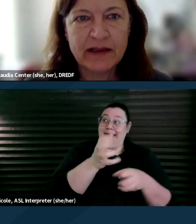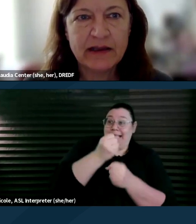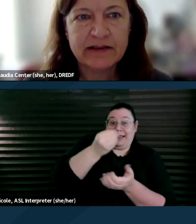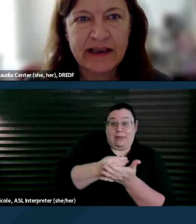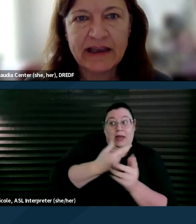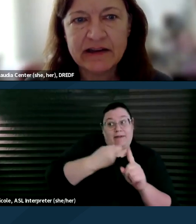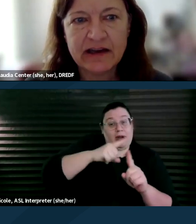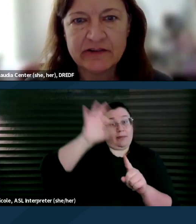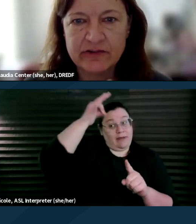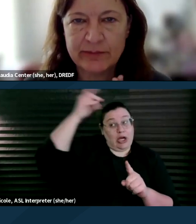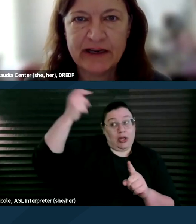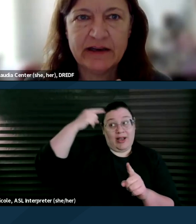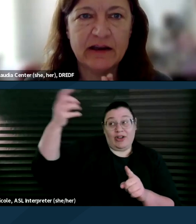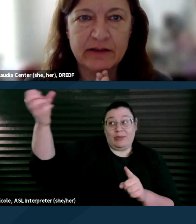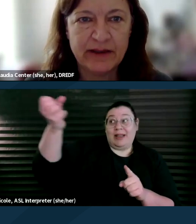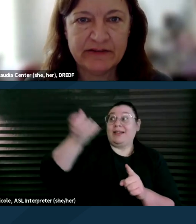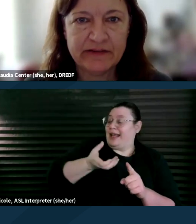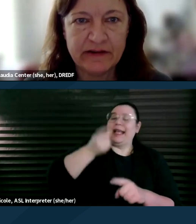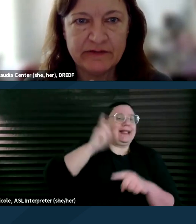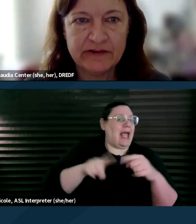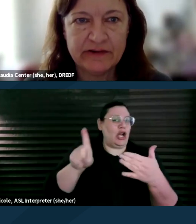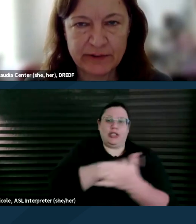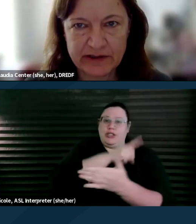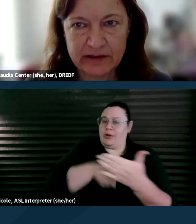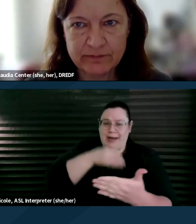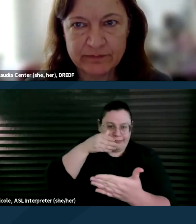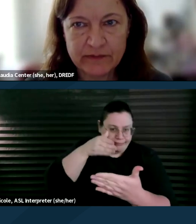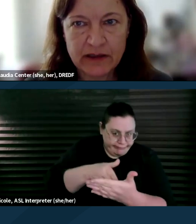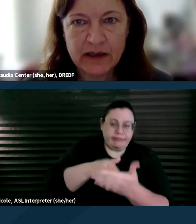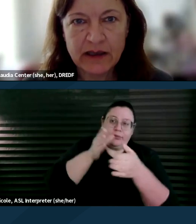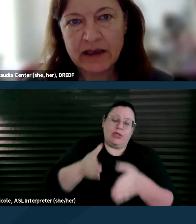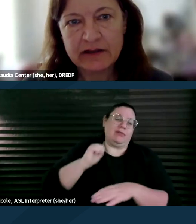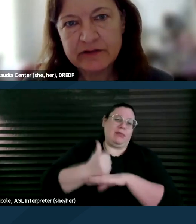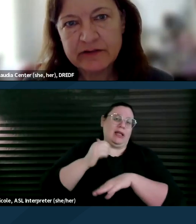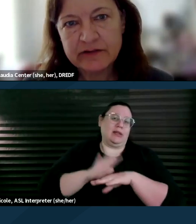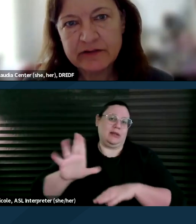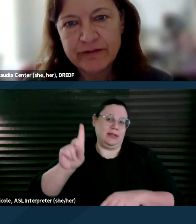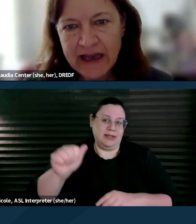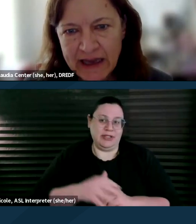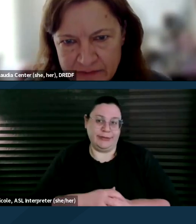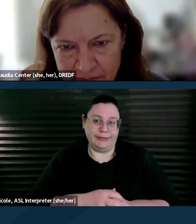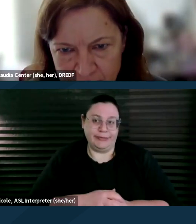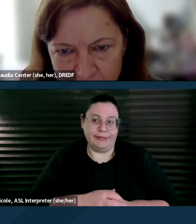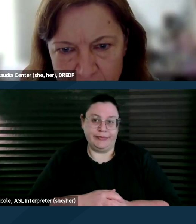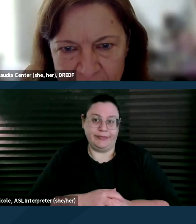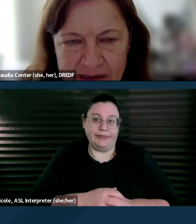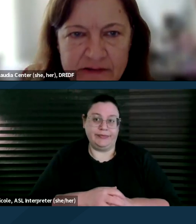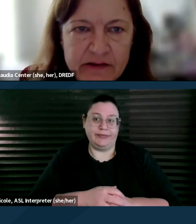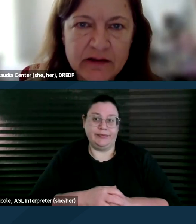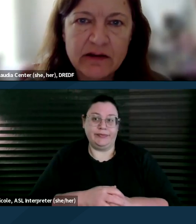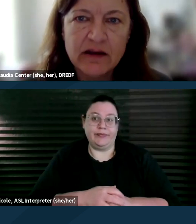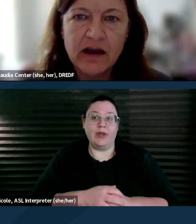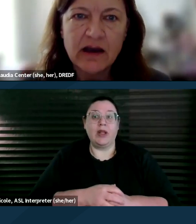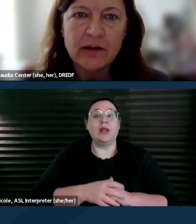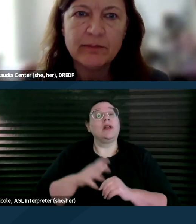government cannot discriminate on the basis of disability. And so the fact